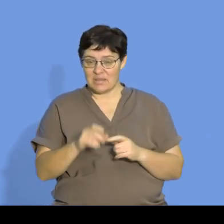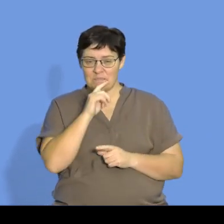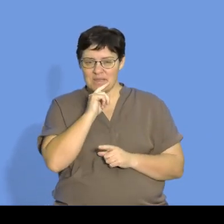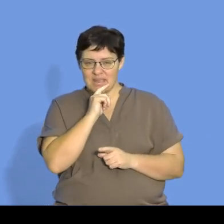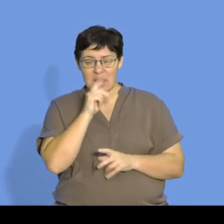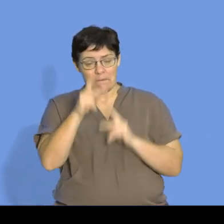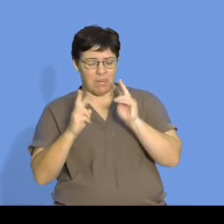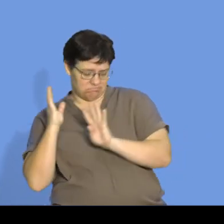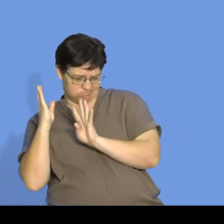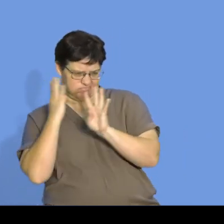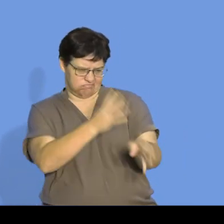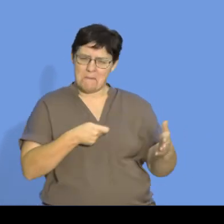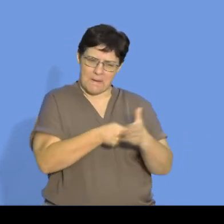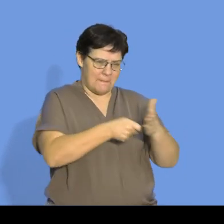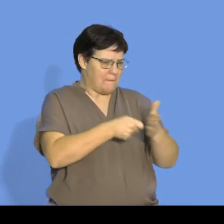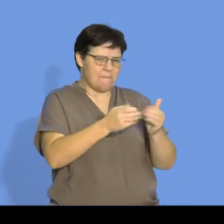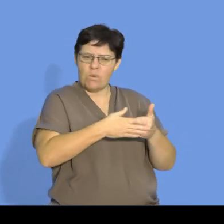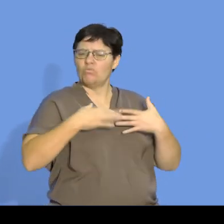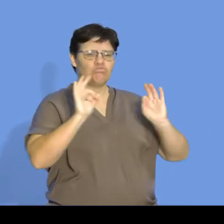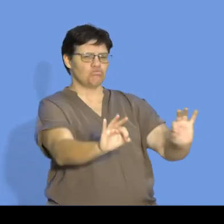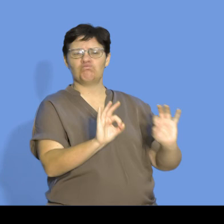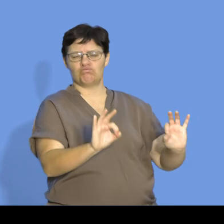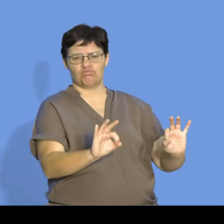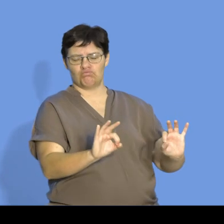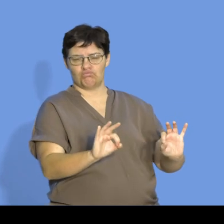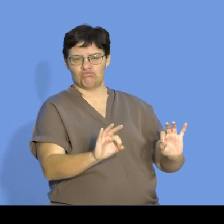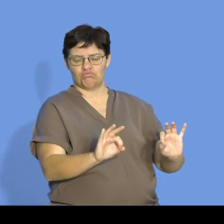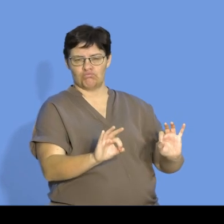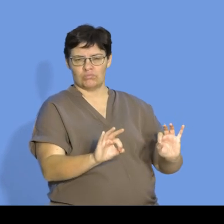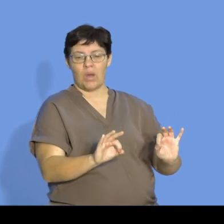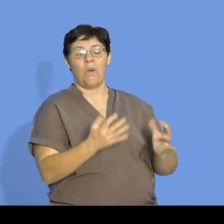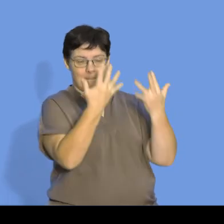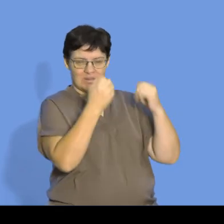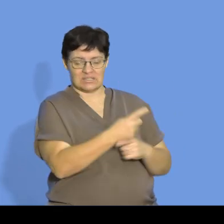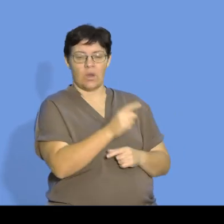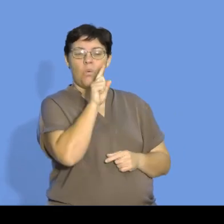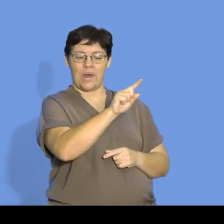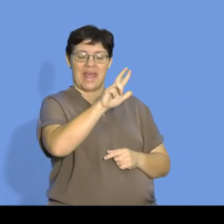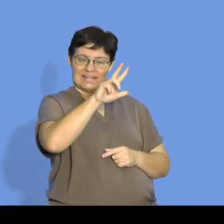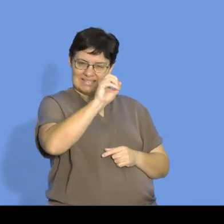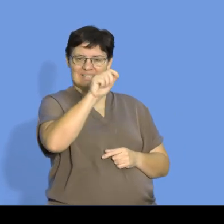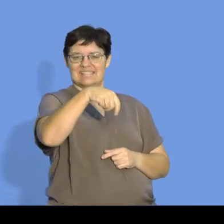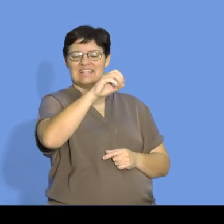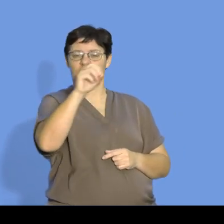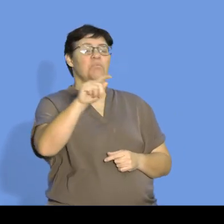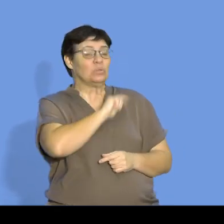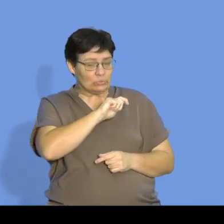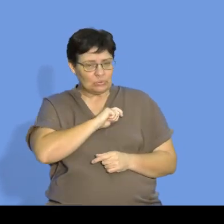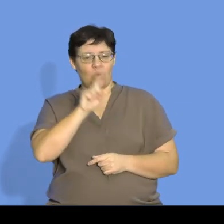her action resulted in sales increasing. Definitely. The sales that you budgeted for